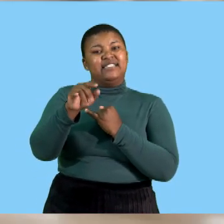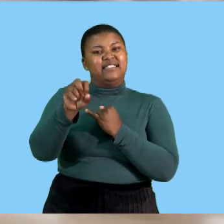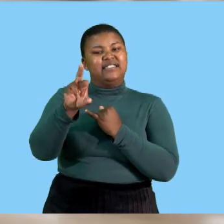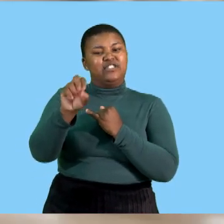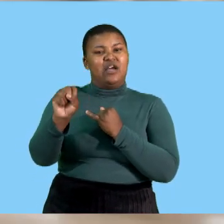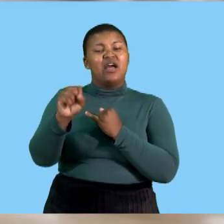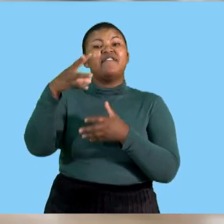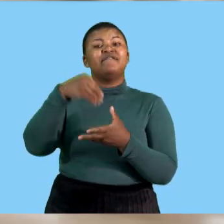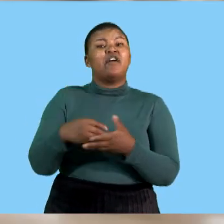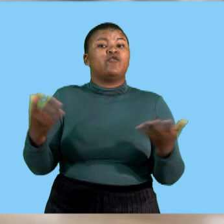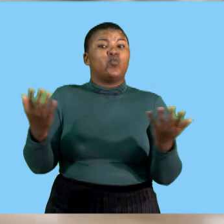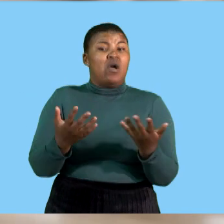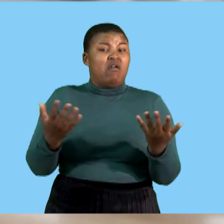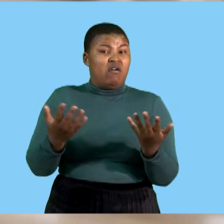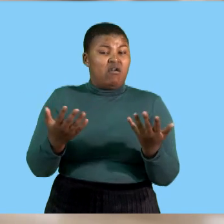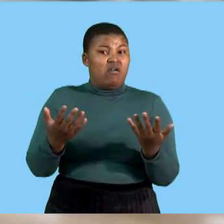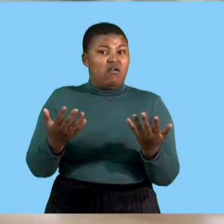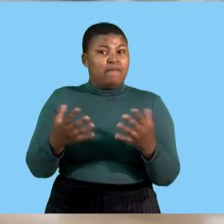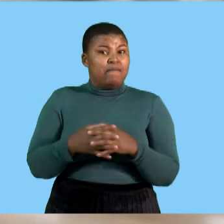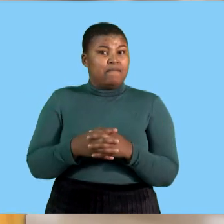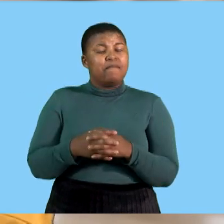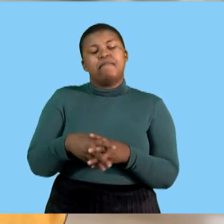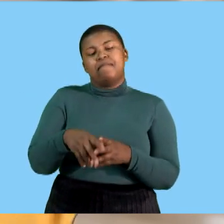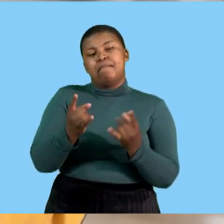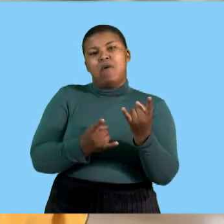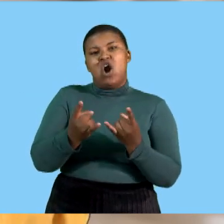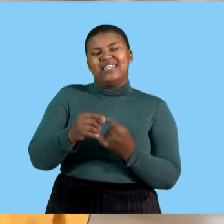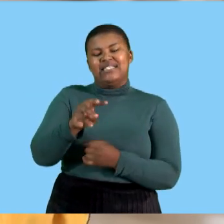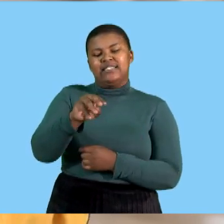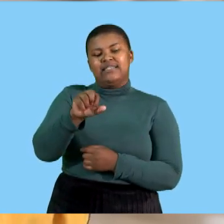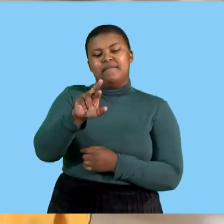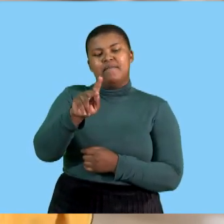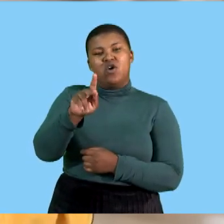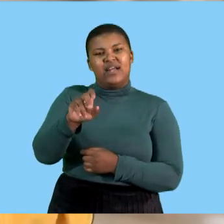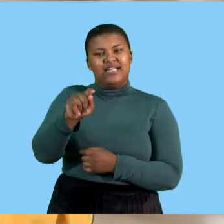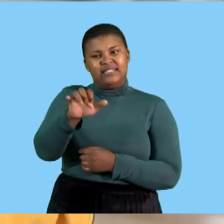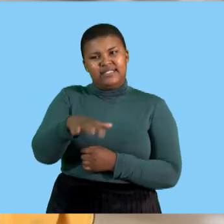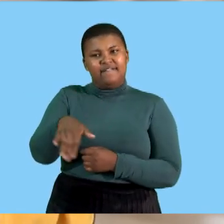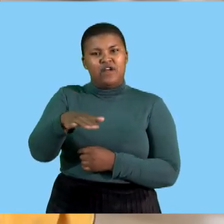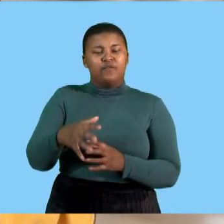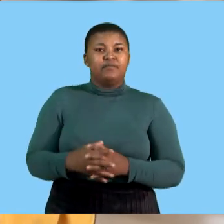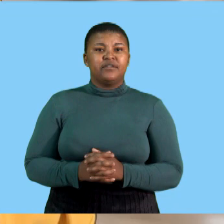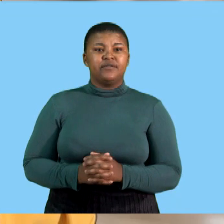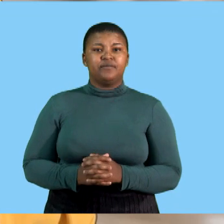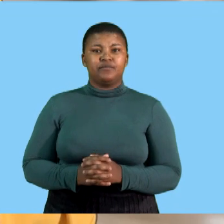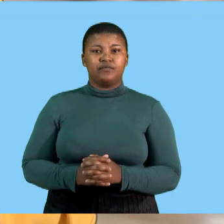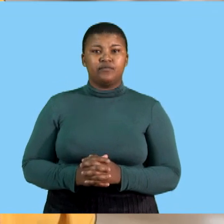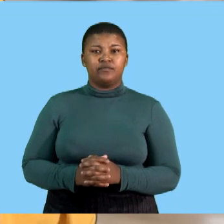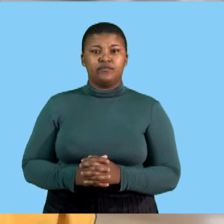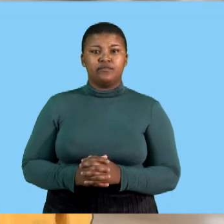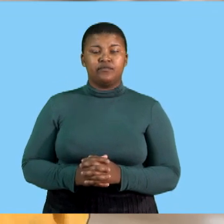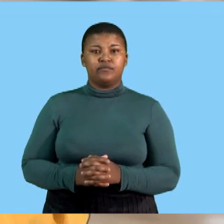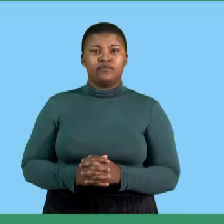And a competitor is part or a component of course, the market environment. So the